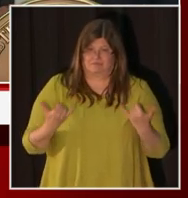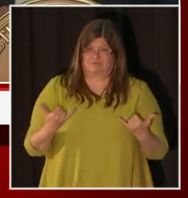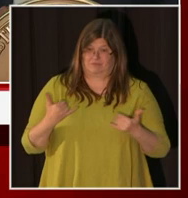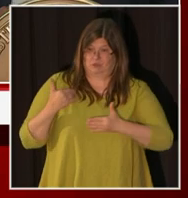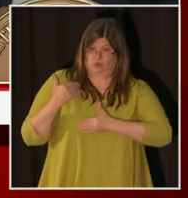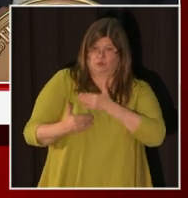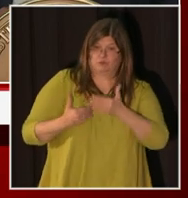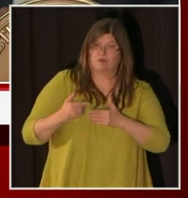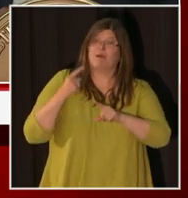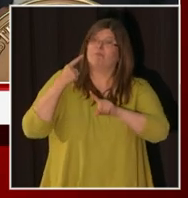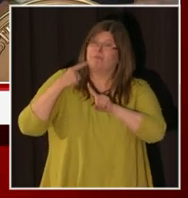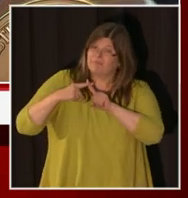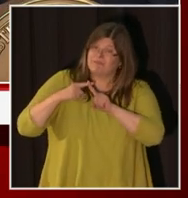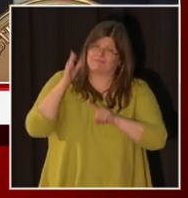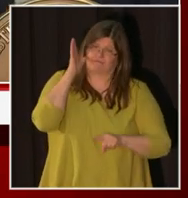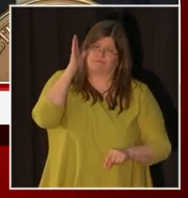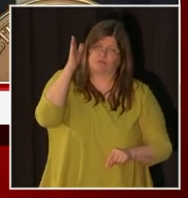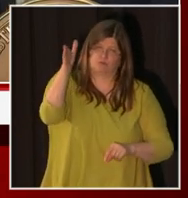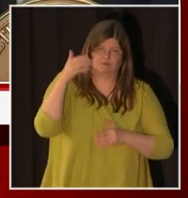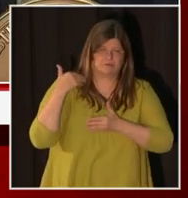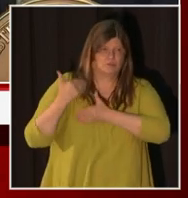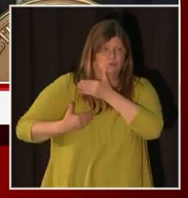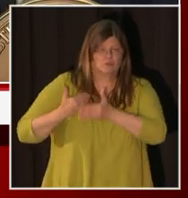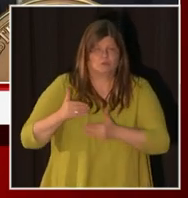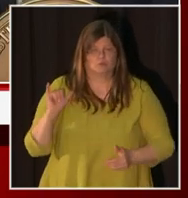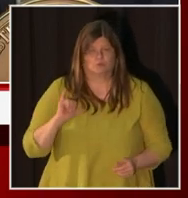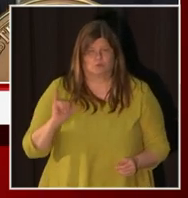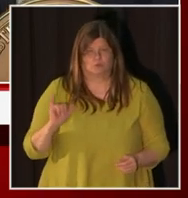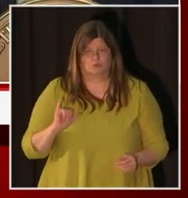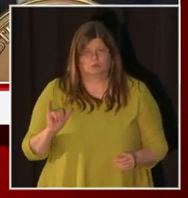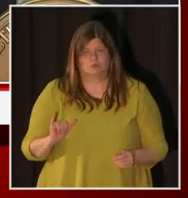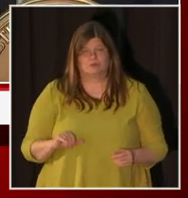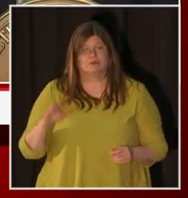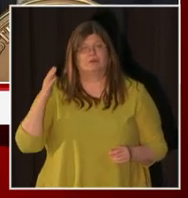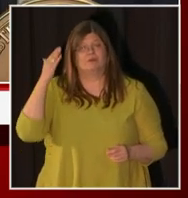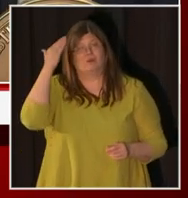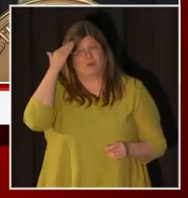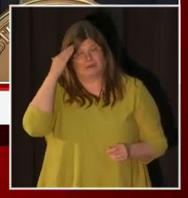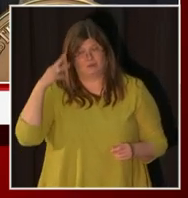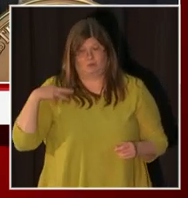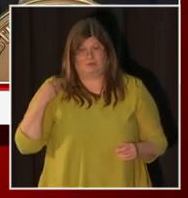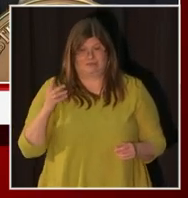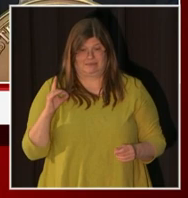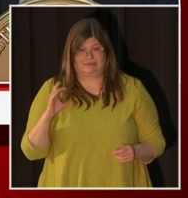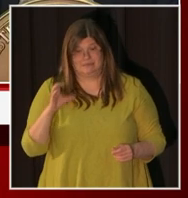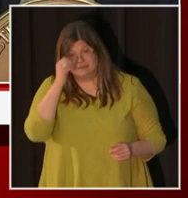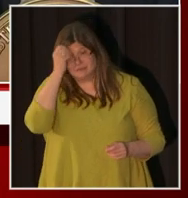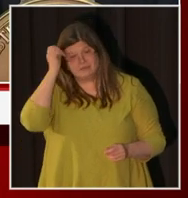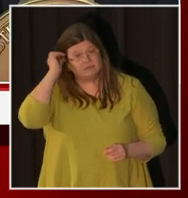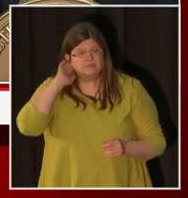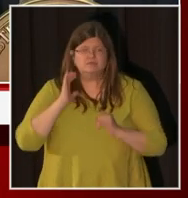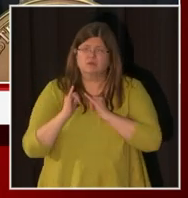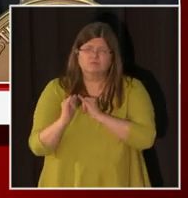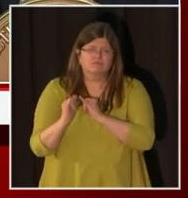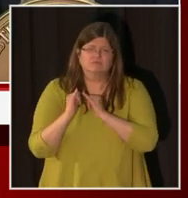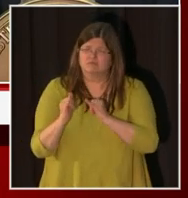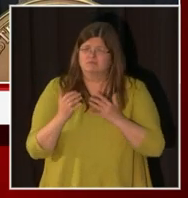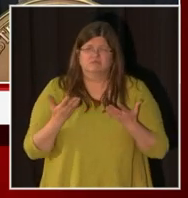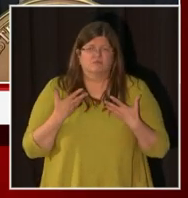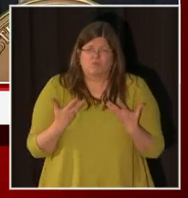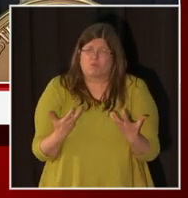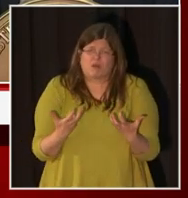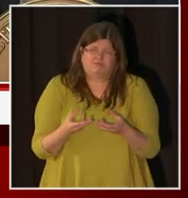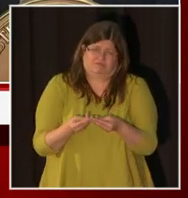Washingtonians. So I know Washingtonians, like I am, are eager to get on the other side of this, and we have to keep